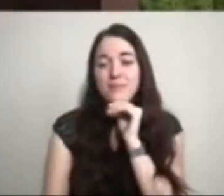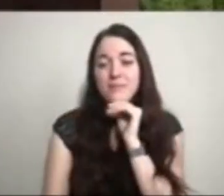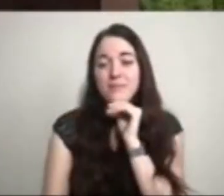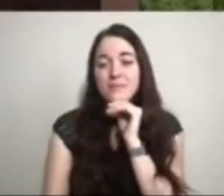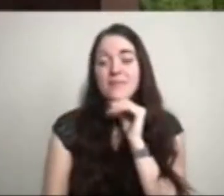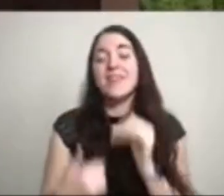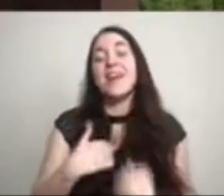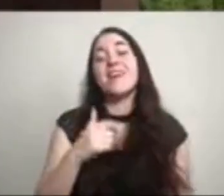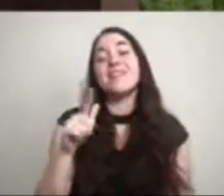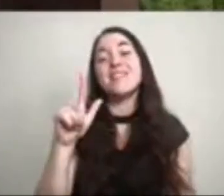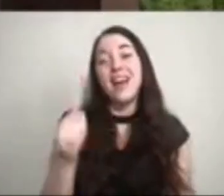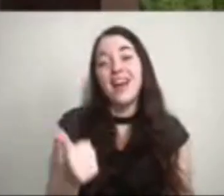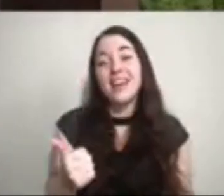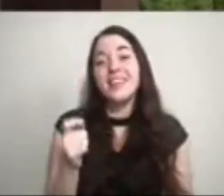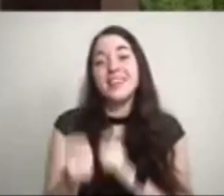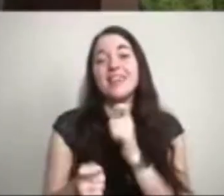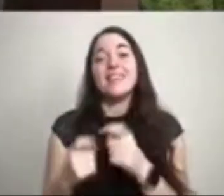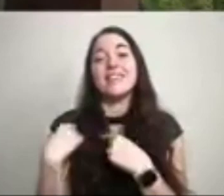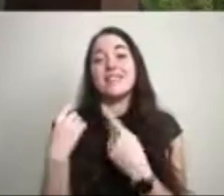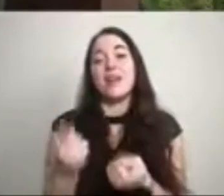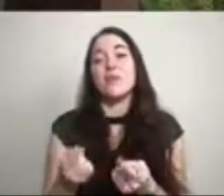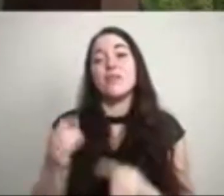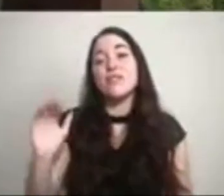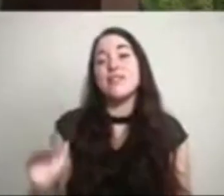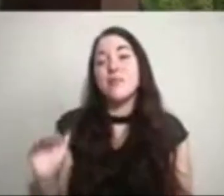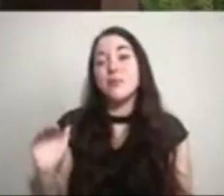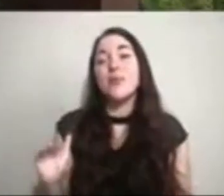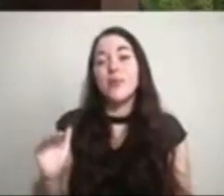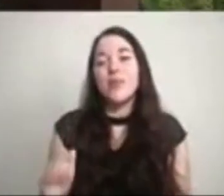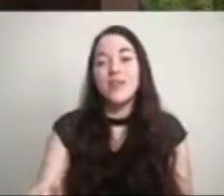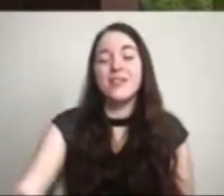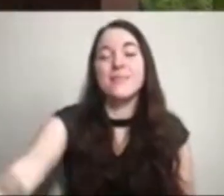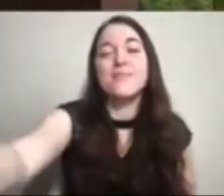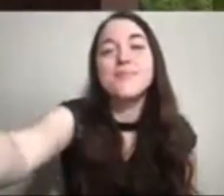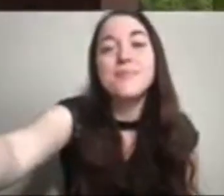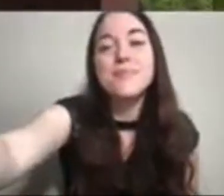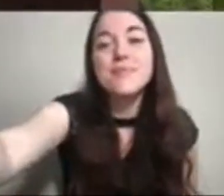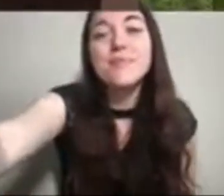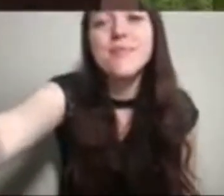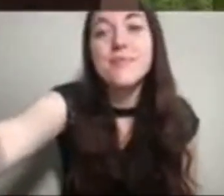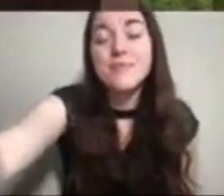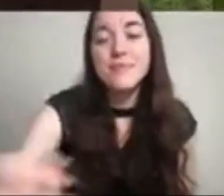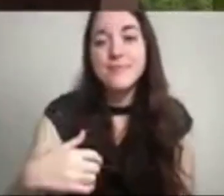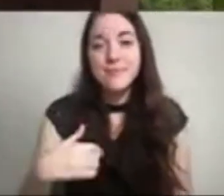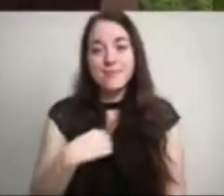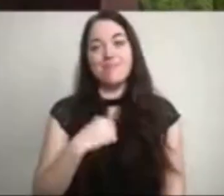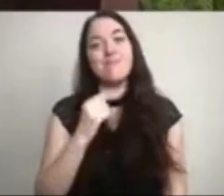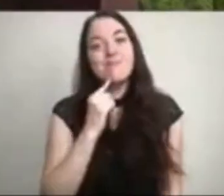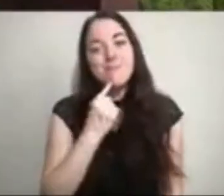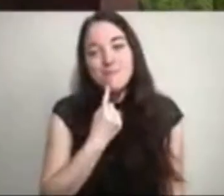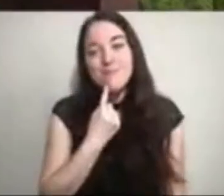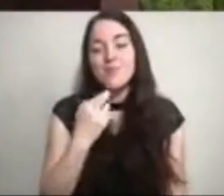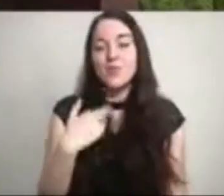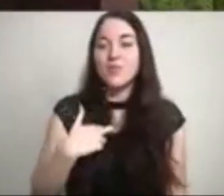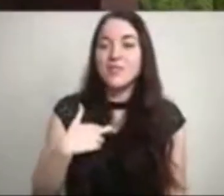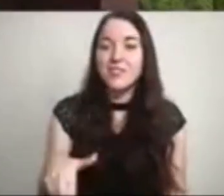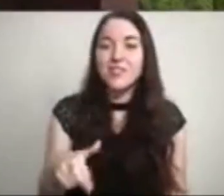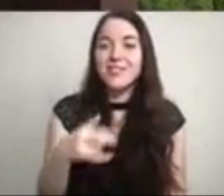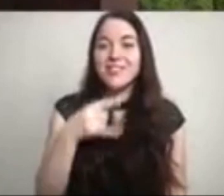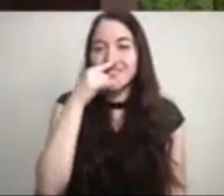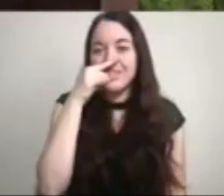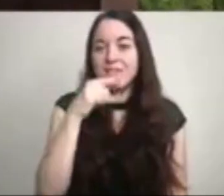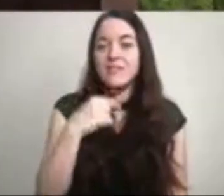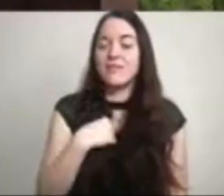was a child with a paper route. I was an extremely earnest religious kid, and I read books for